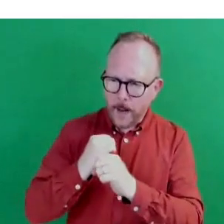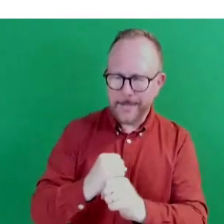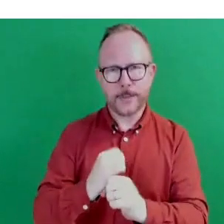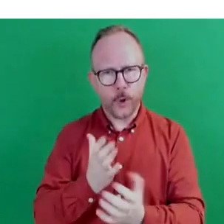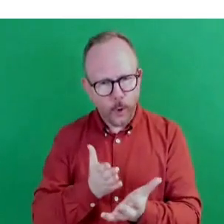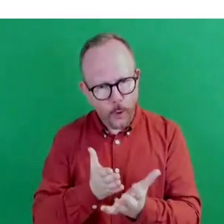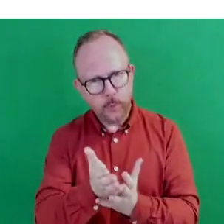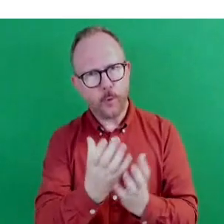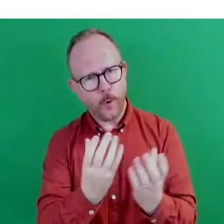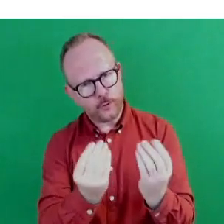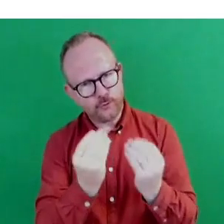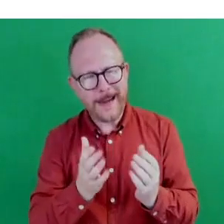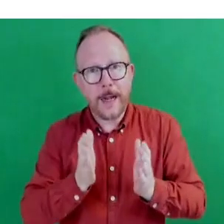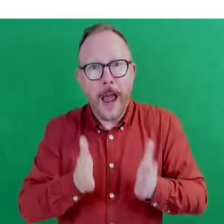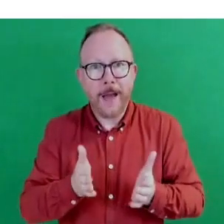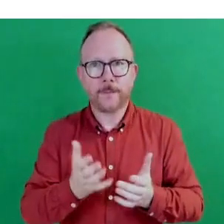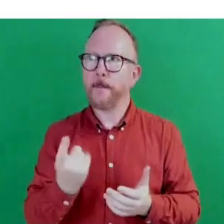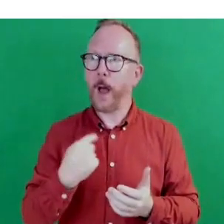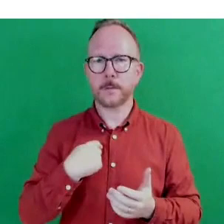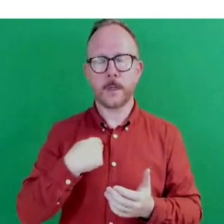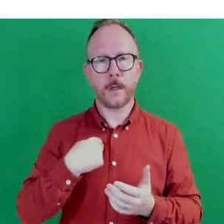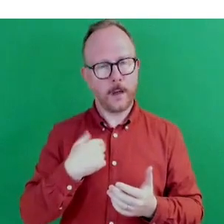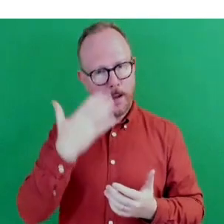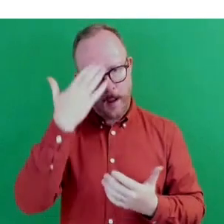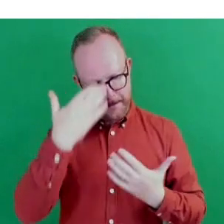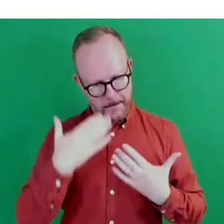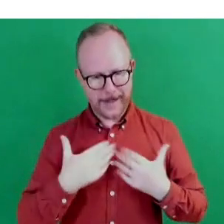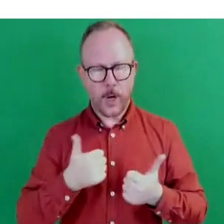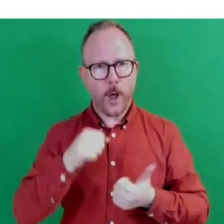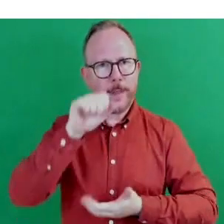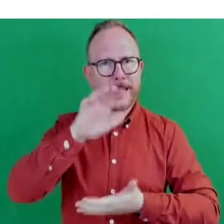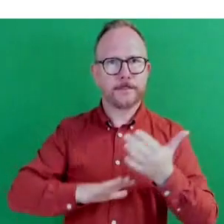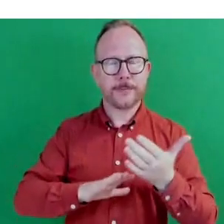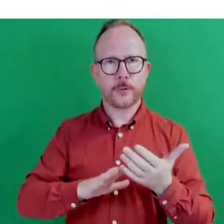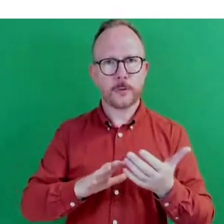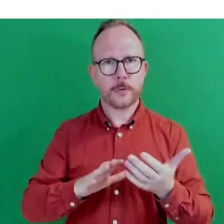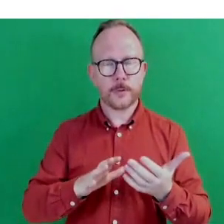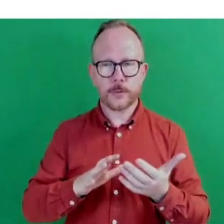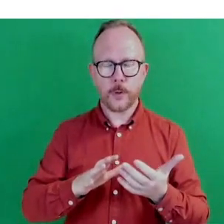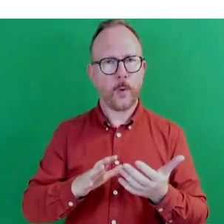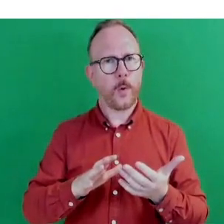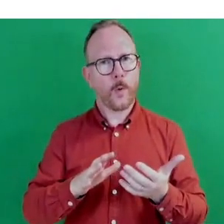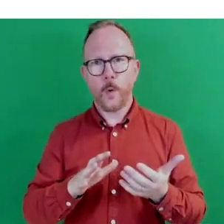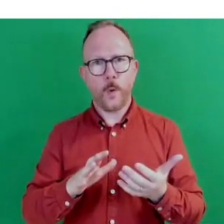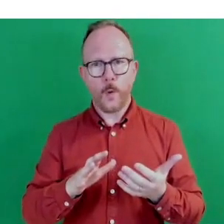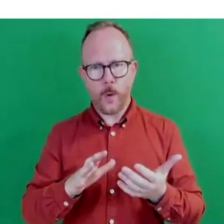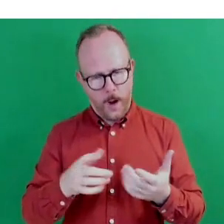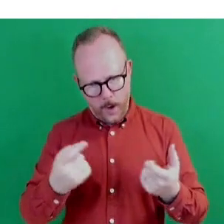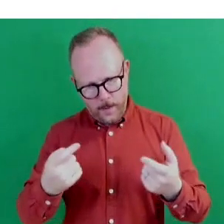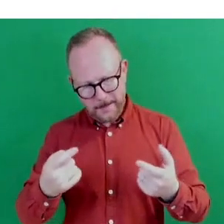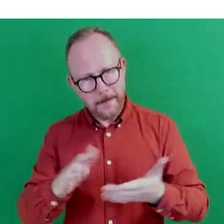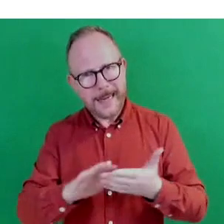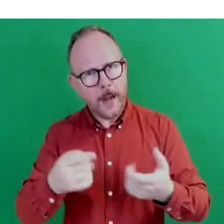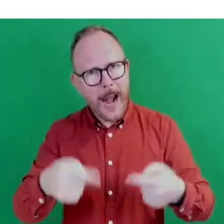but having your own experience of mental health difficulties absolutely doesn't preclude you from these roles,